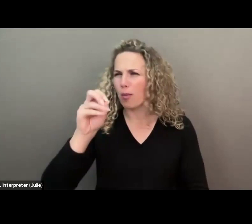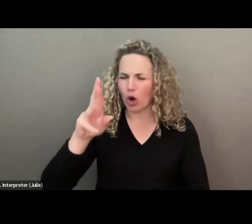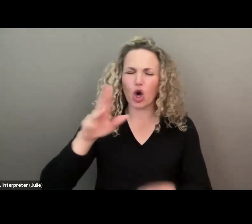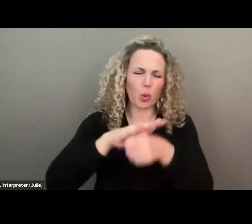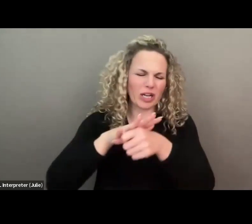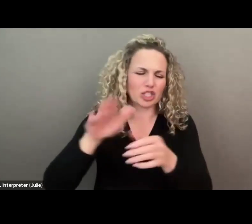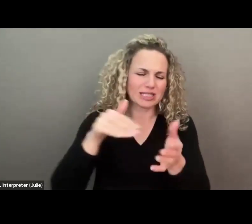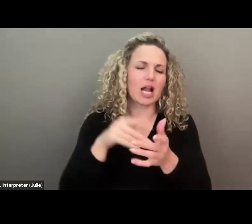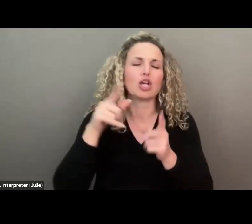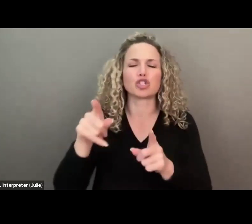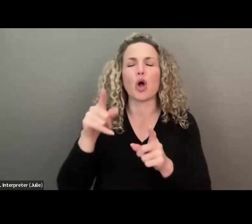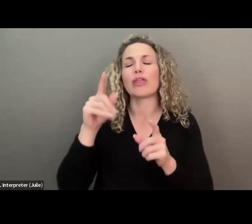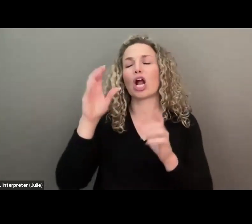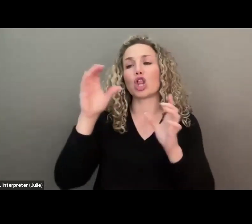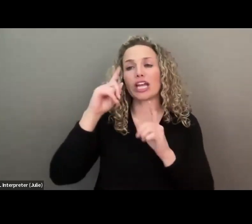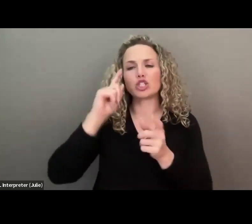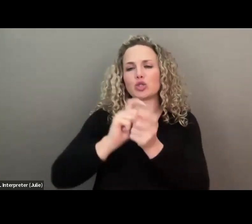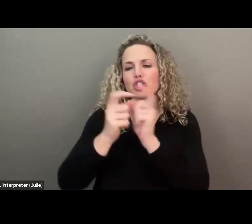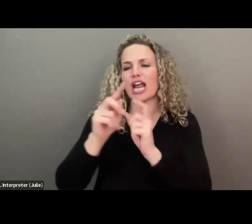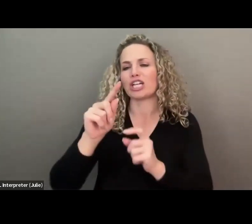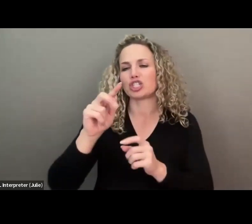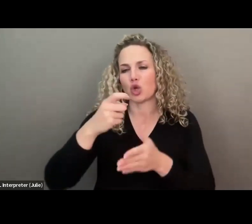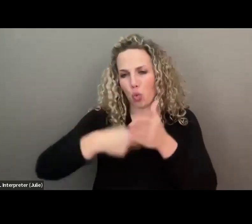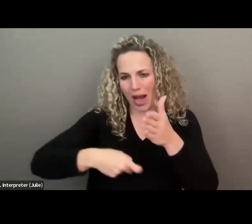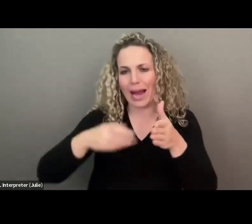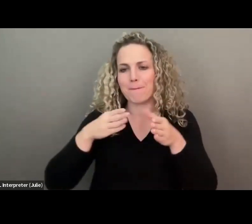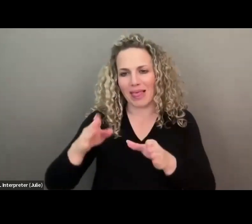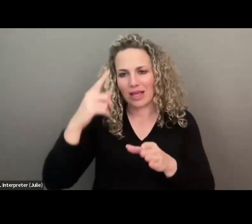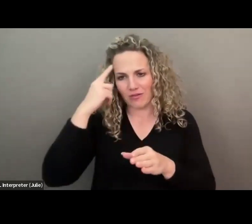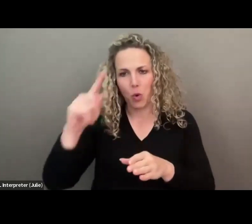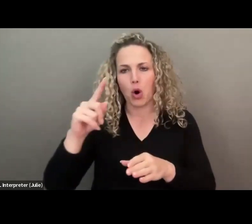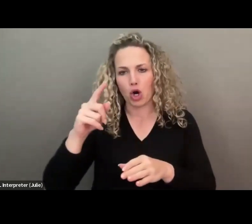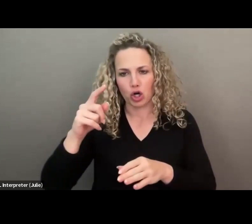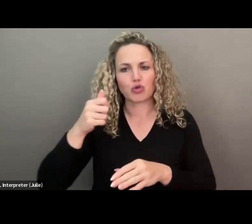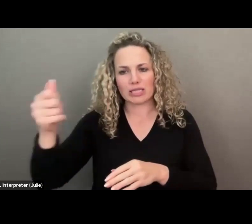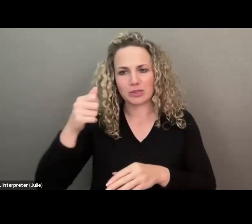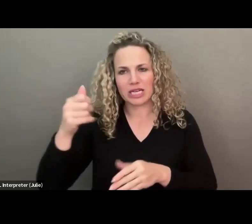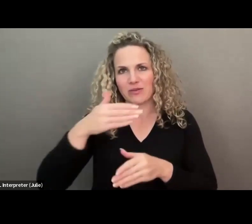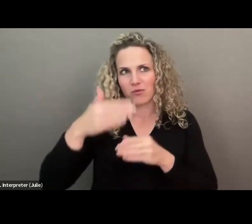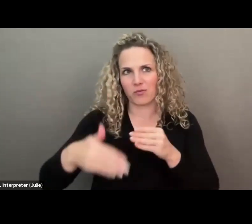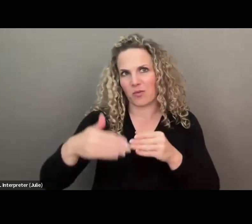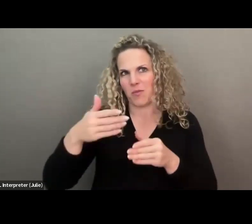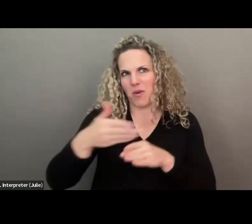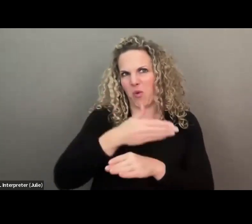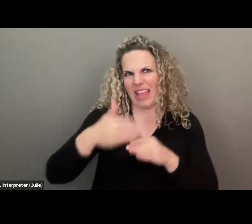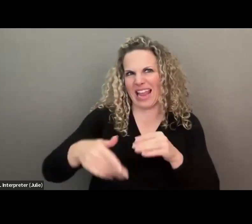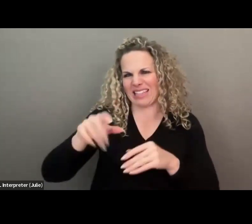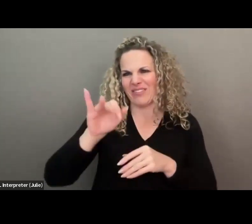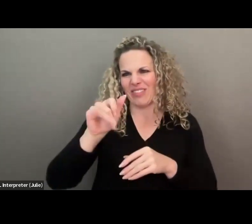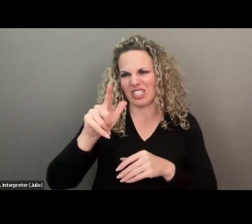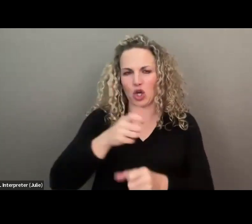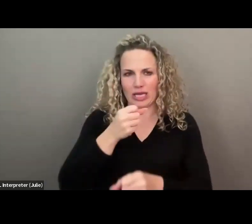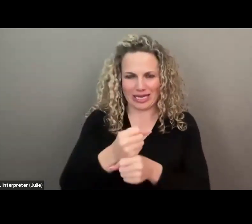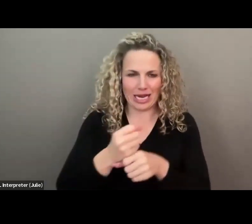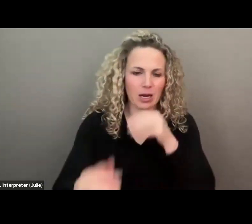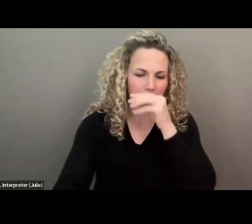at changing the rate methodologies for transportation before the end of this fiscal year. In our discussions, it appears, and I